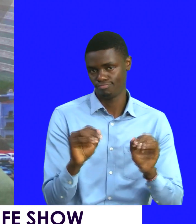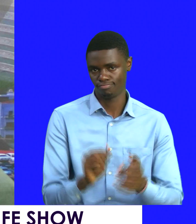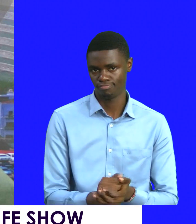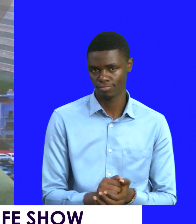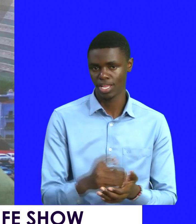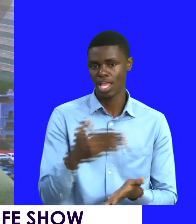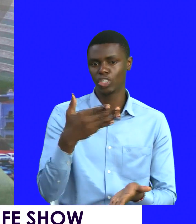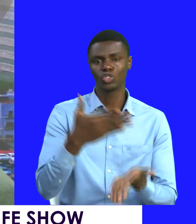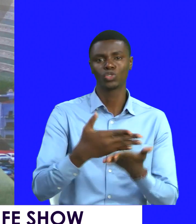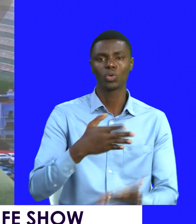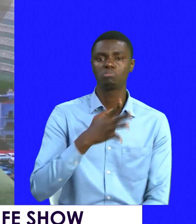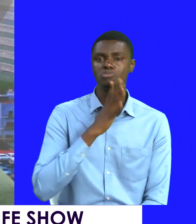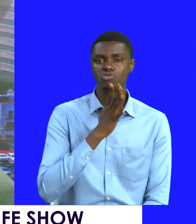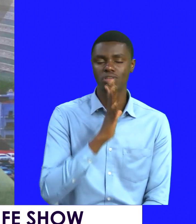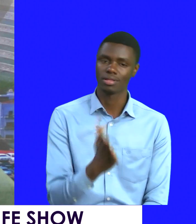Stop talking.